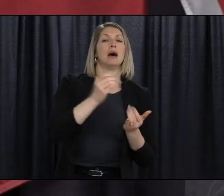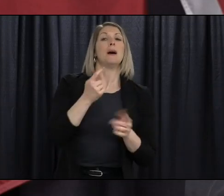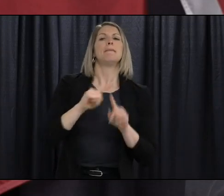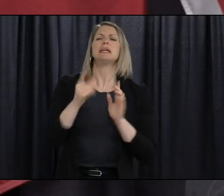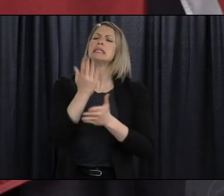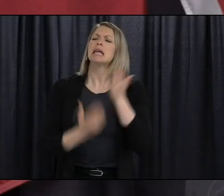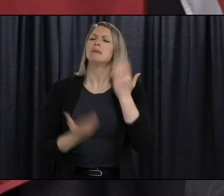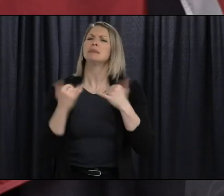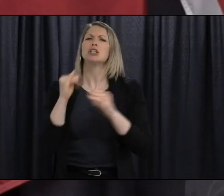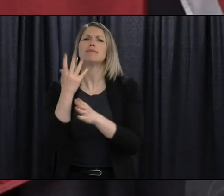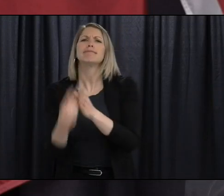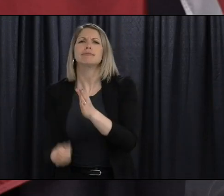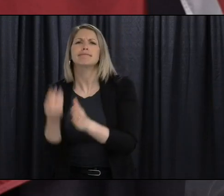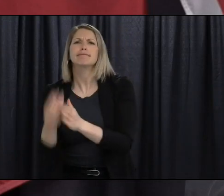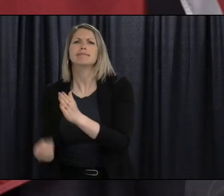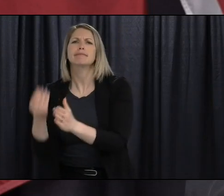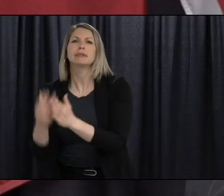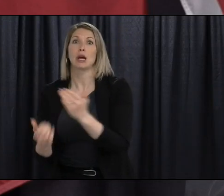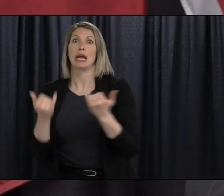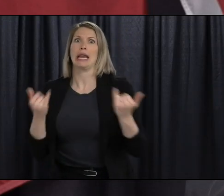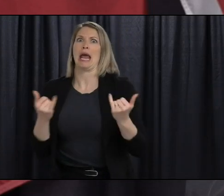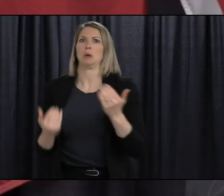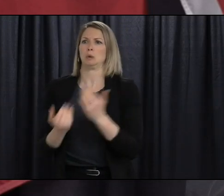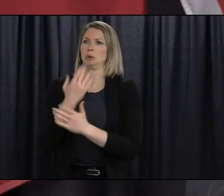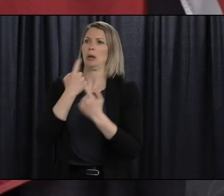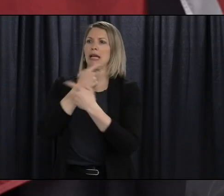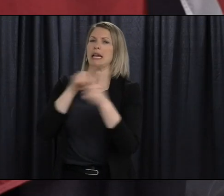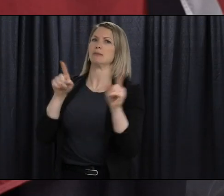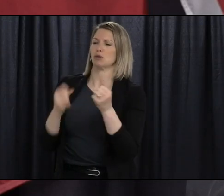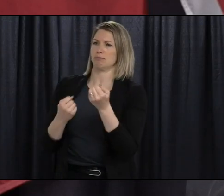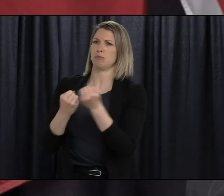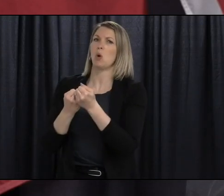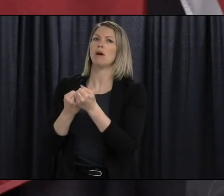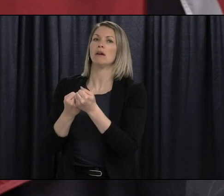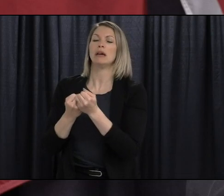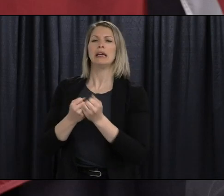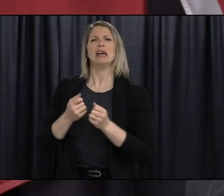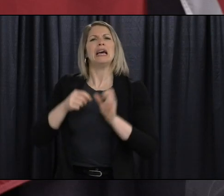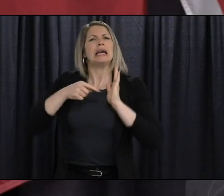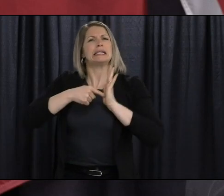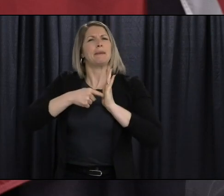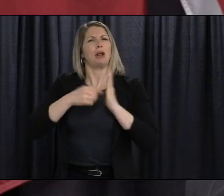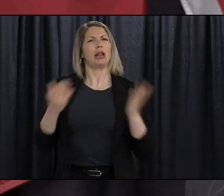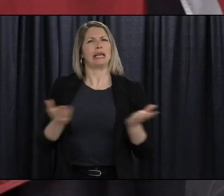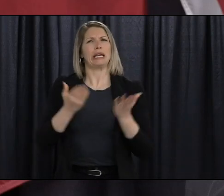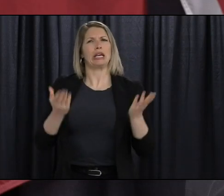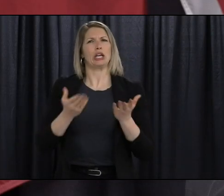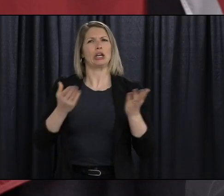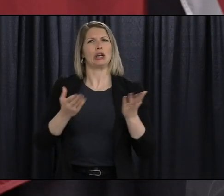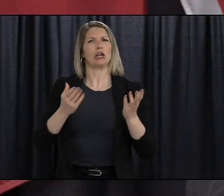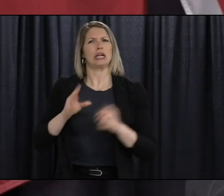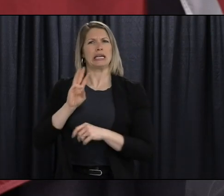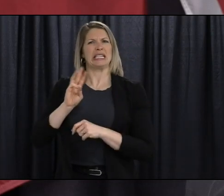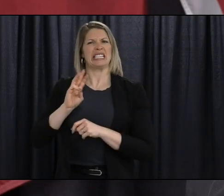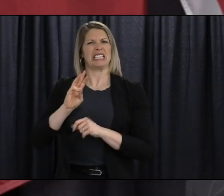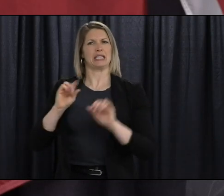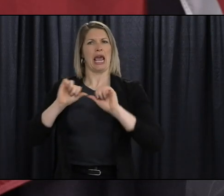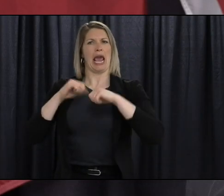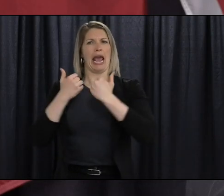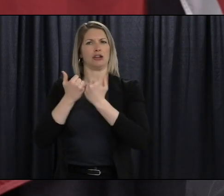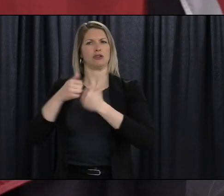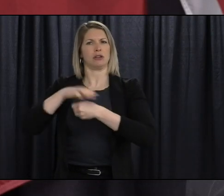regional economic development agencies, and the one that we would be familiar with in Atlantic Canada is ACOA. That's the Atlantic